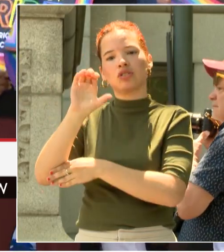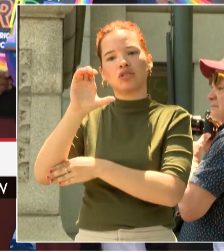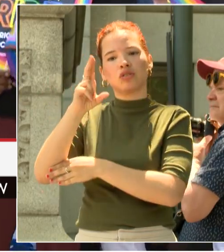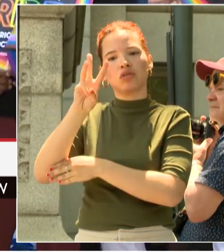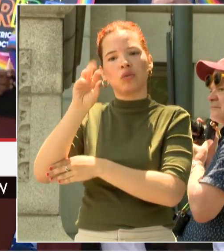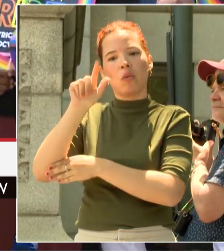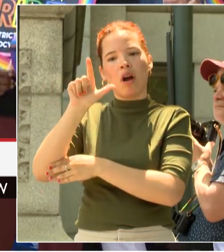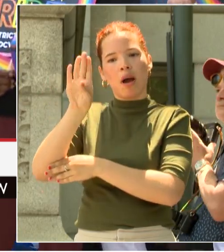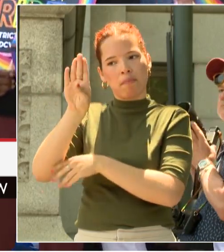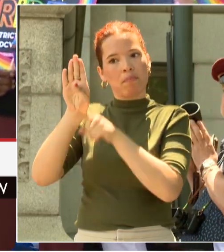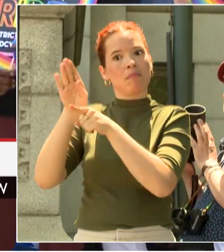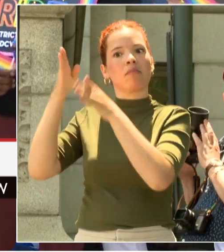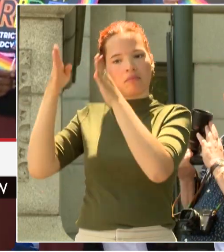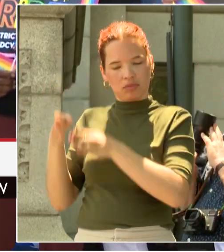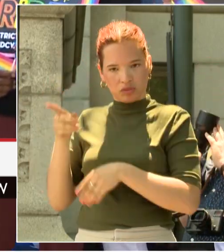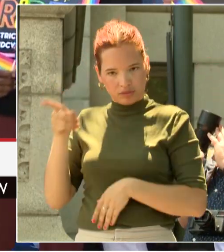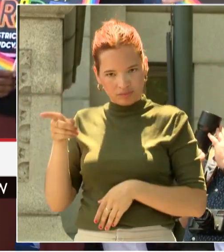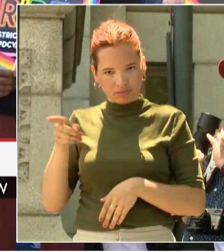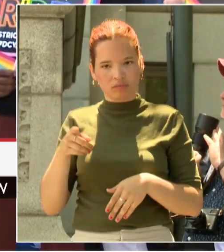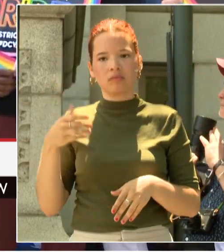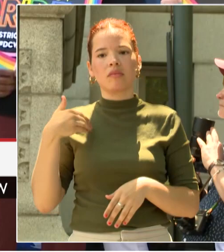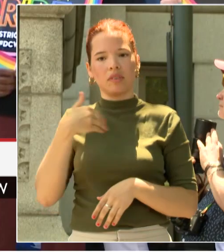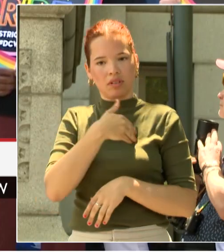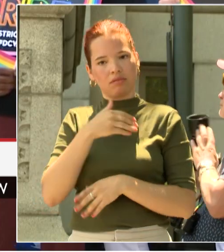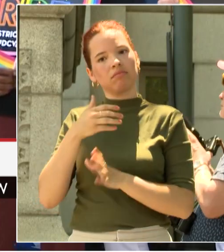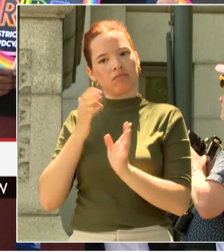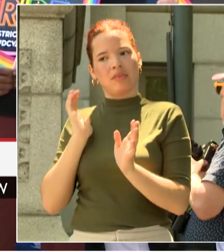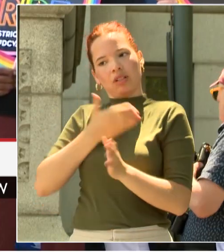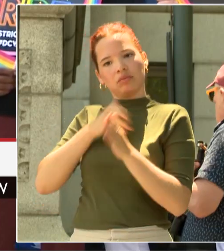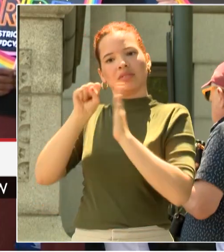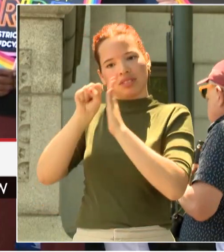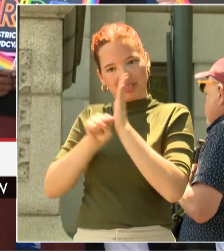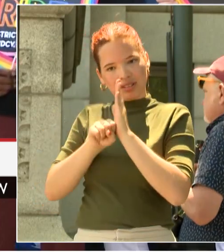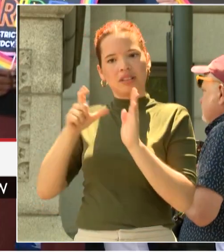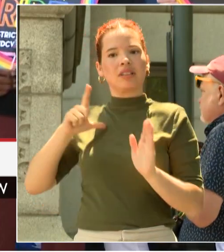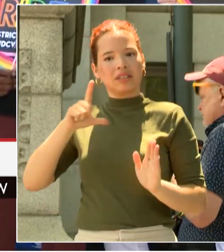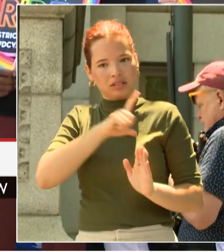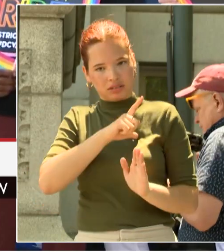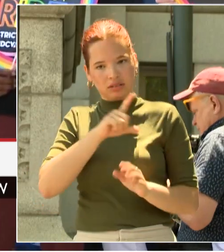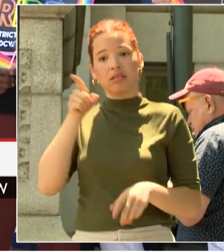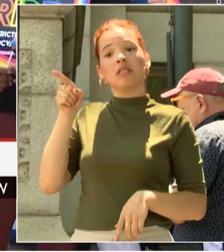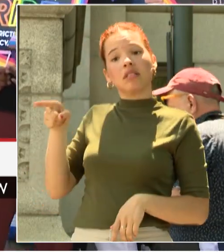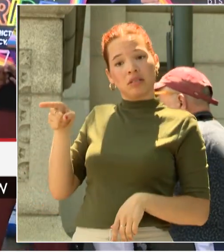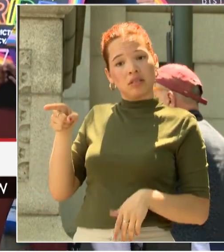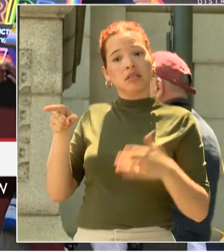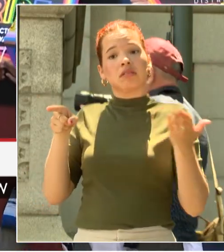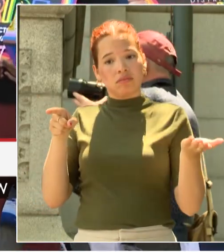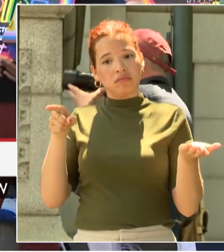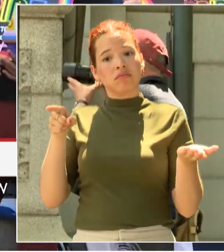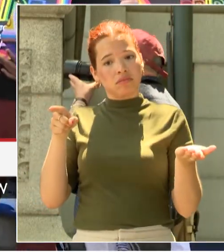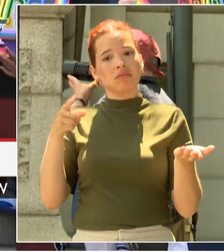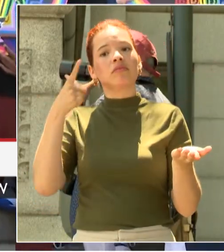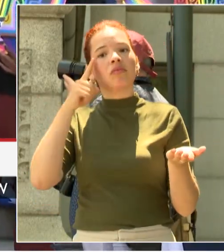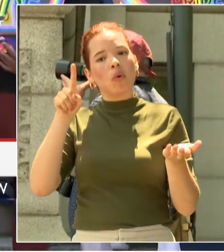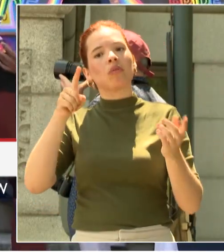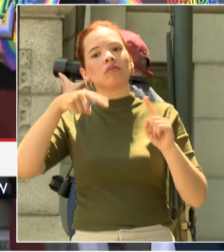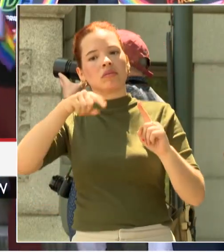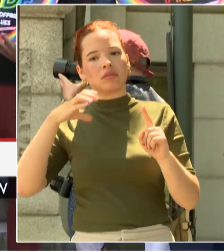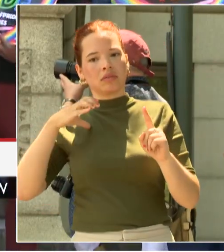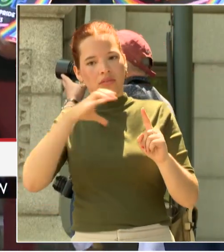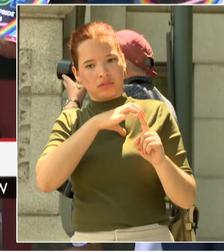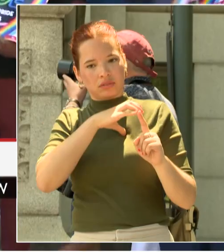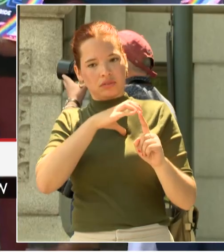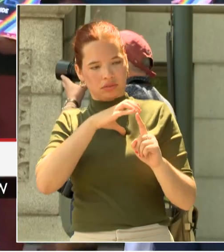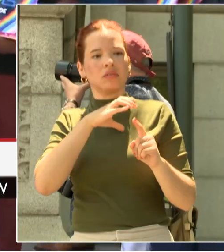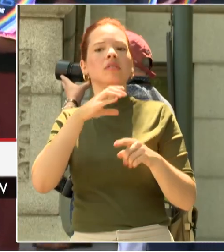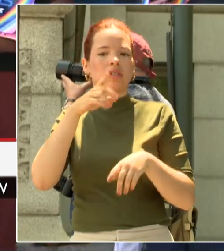And the members of our state legislature, starting with our chairman of the council, Phil Mendelson,